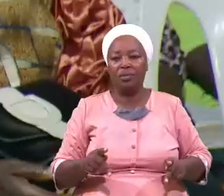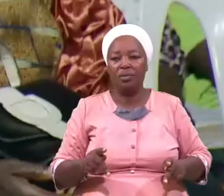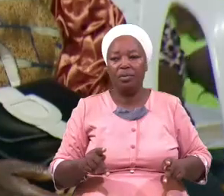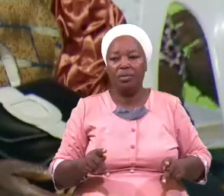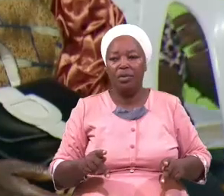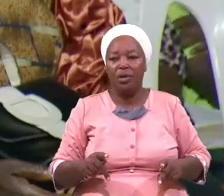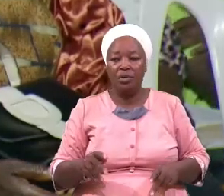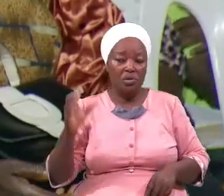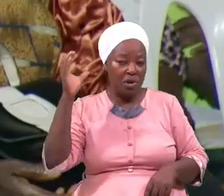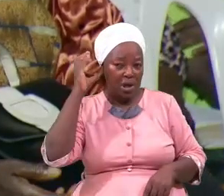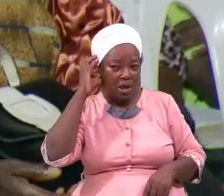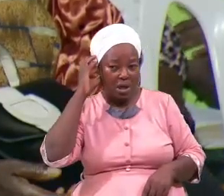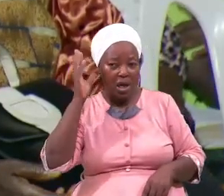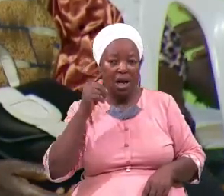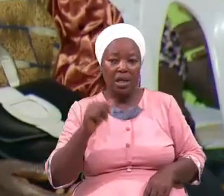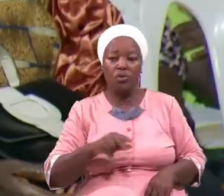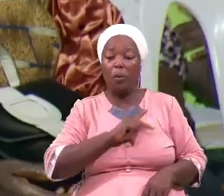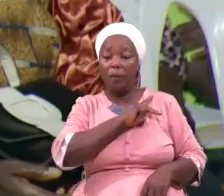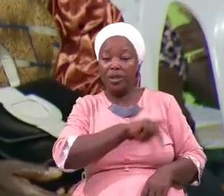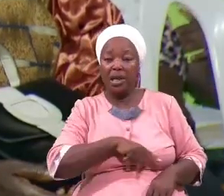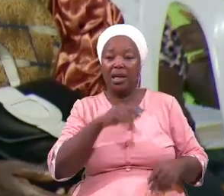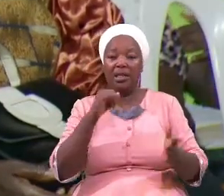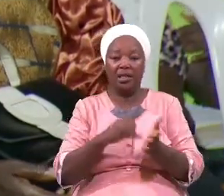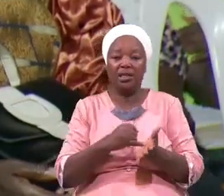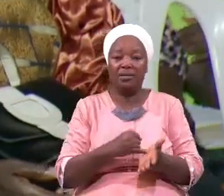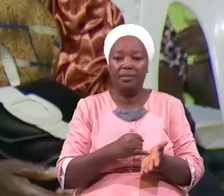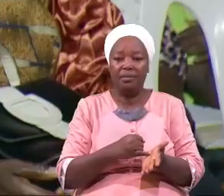You hear and you personalize it.